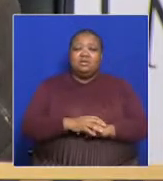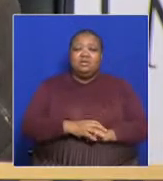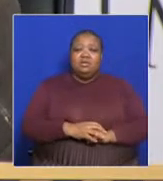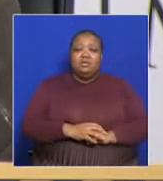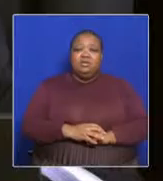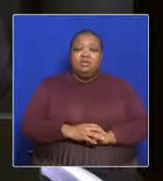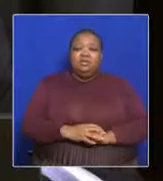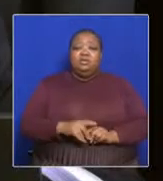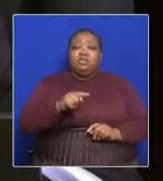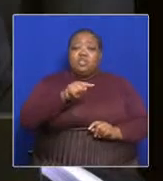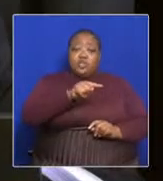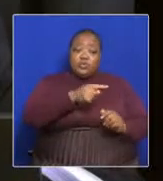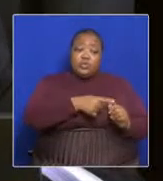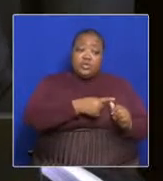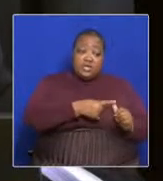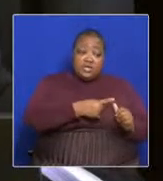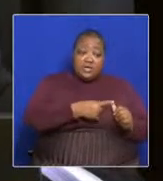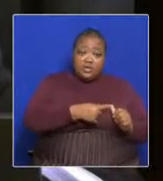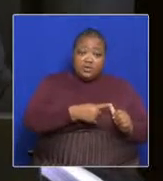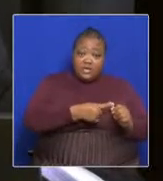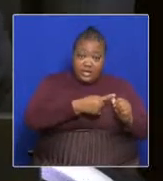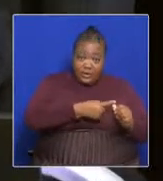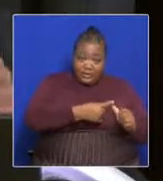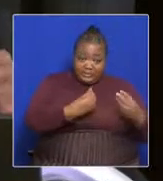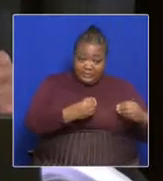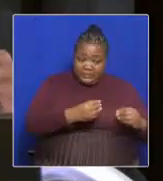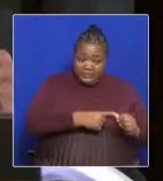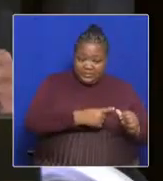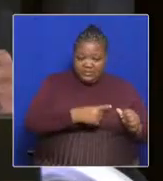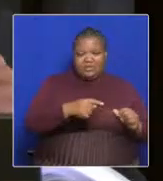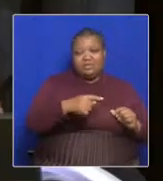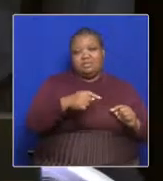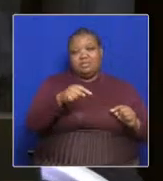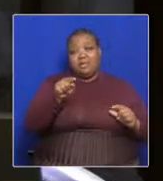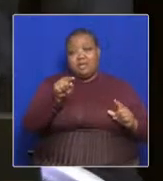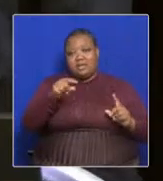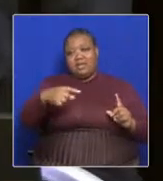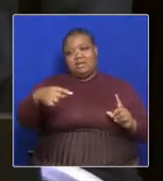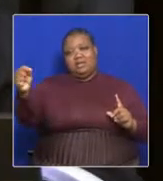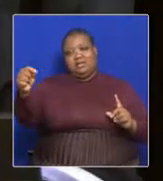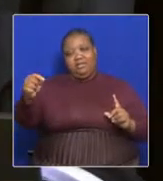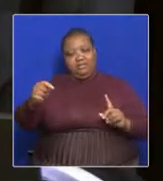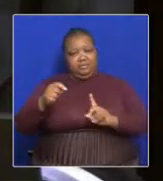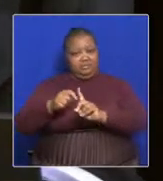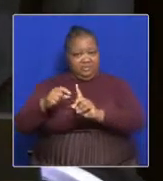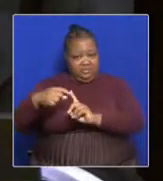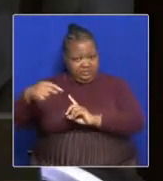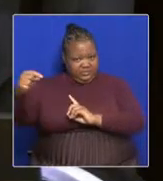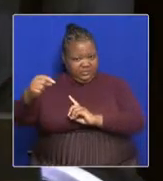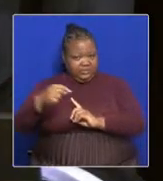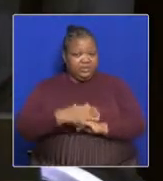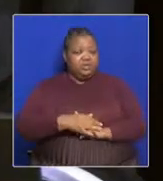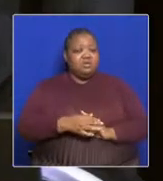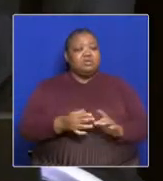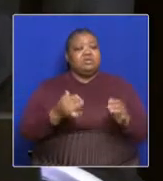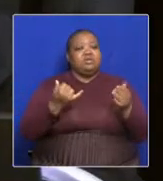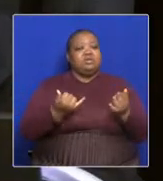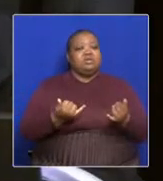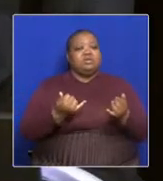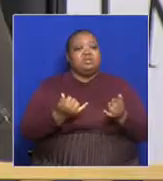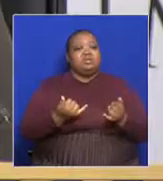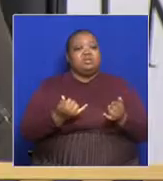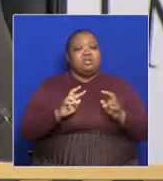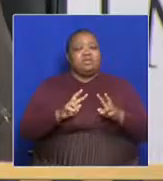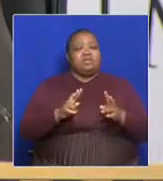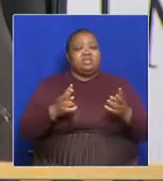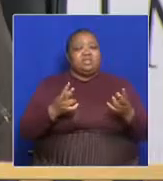He left when you were counting. That's what he says in the one that you're referring Yes. to. But you're saying something completely different in